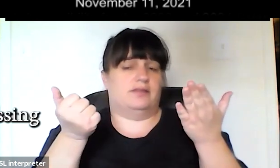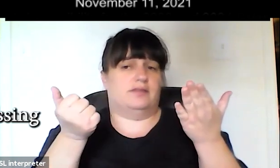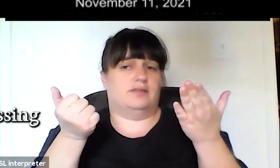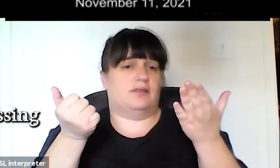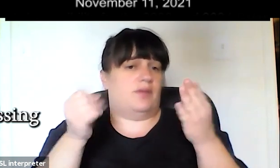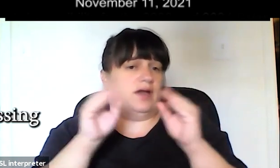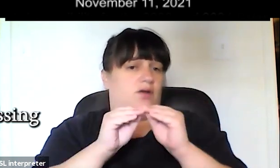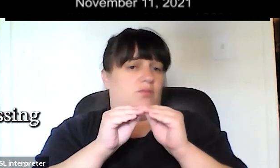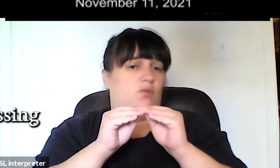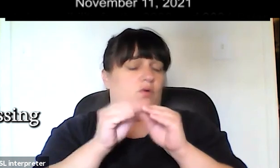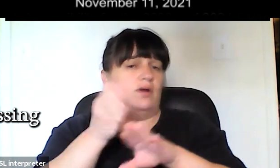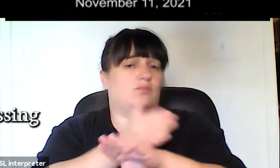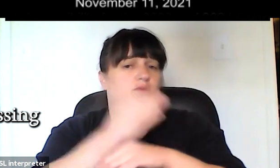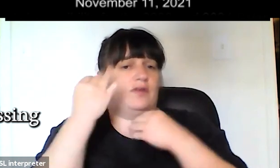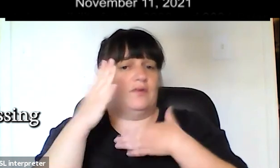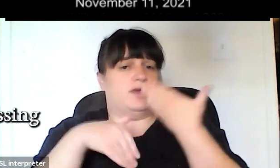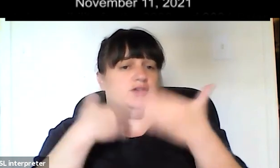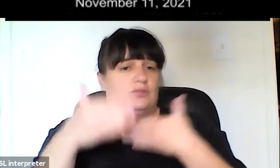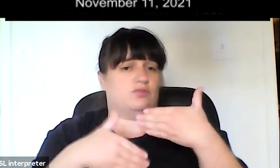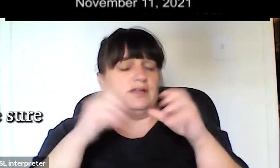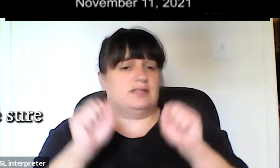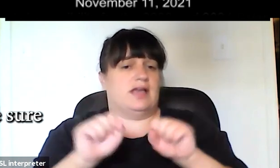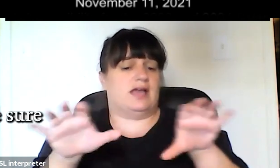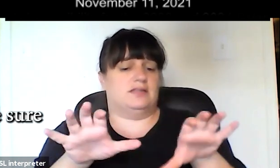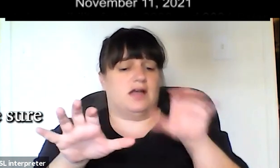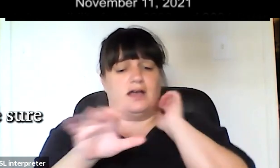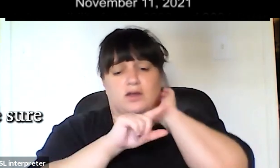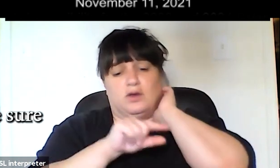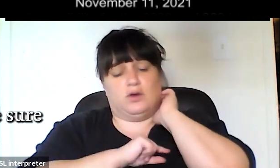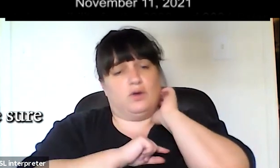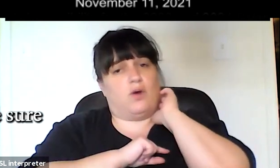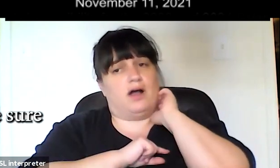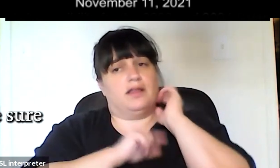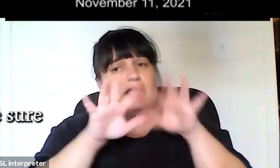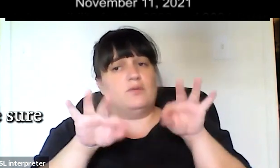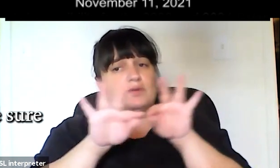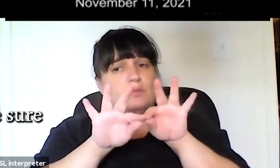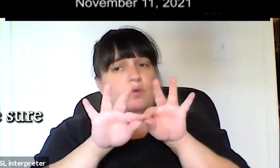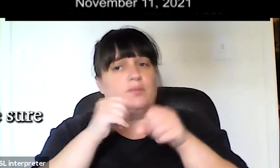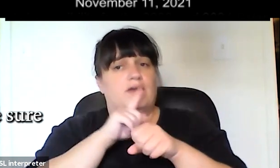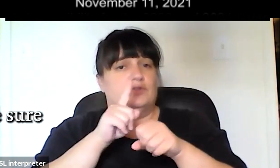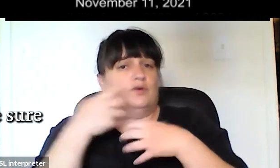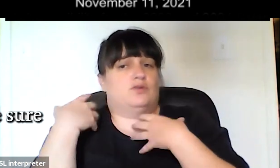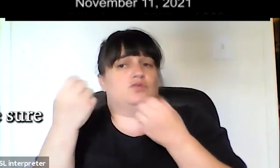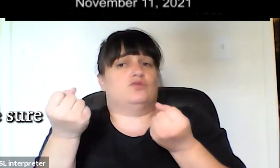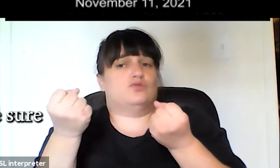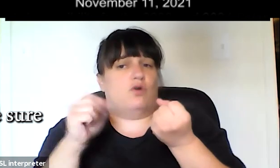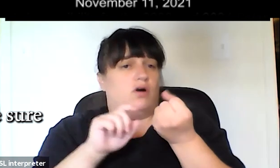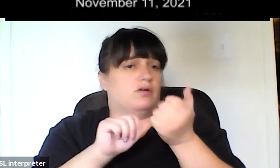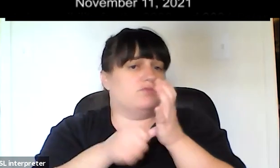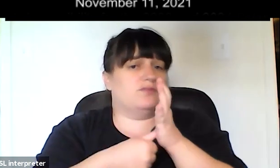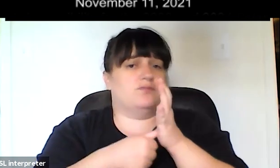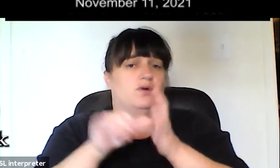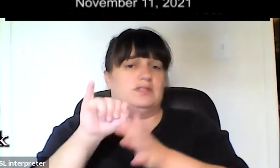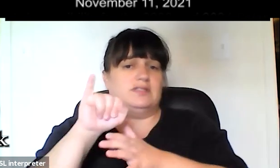more improved information processing that could be done. Quality was very important, make sure they were strong, reinforcing